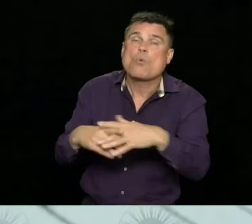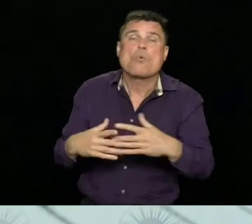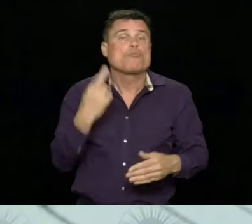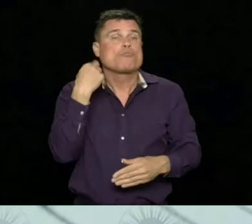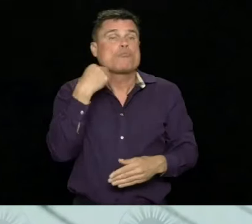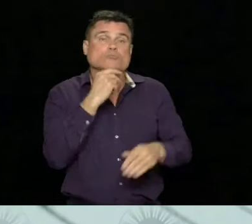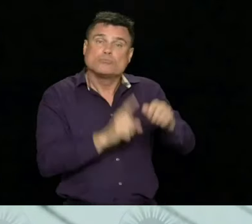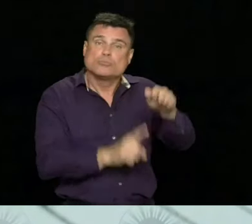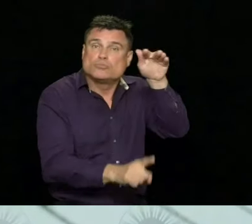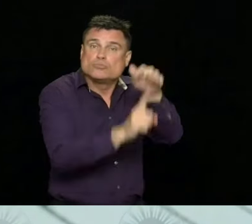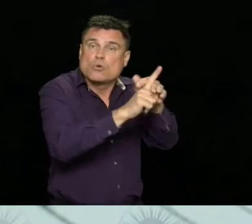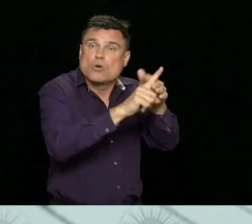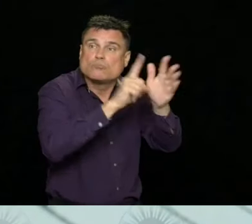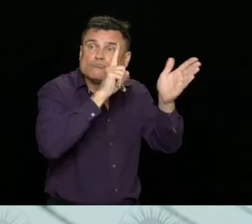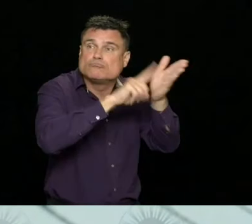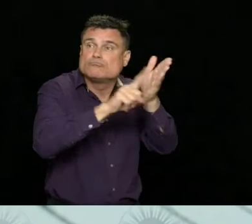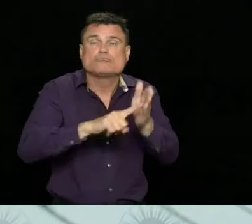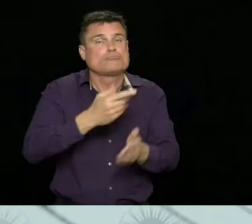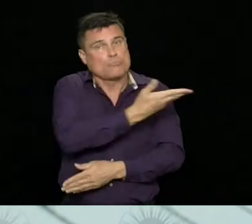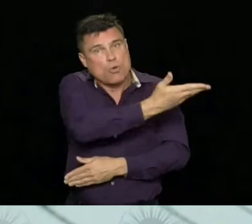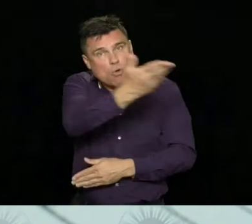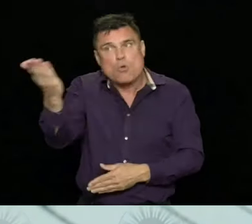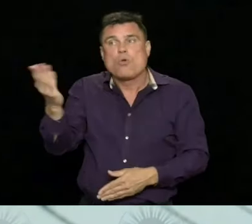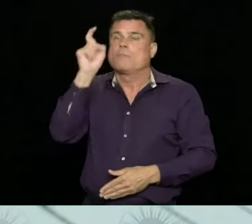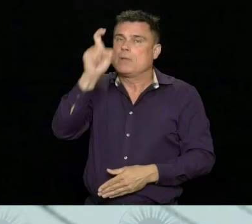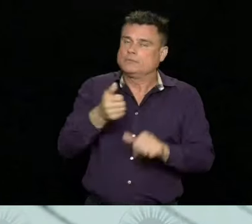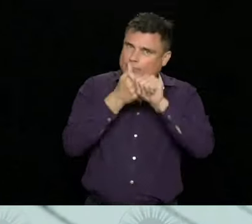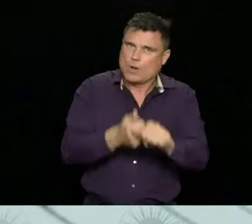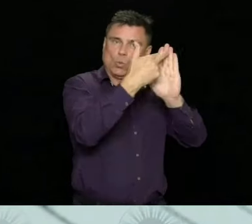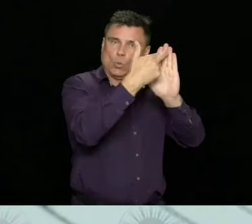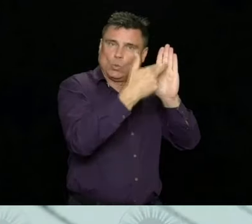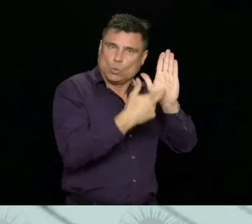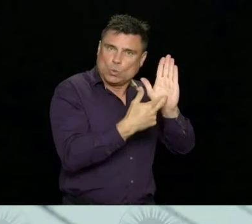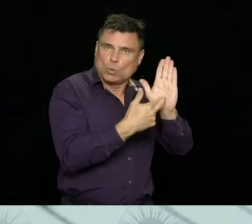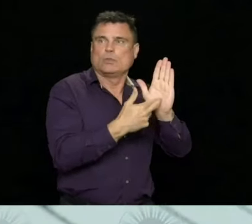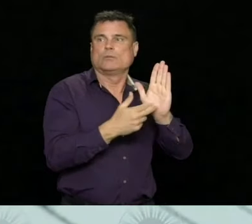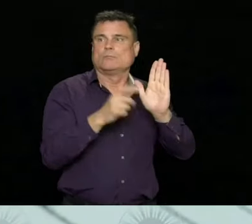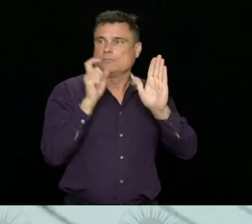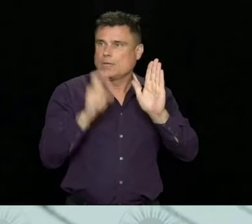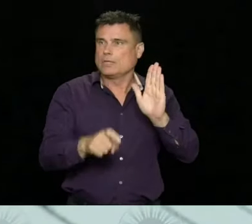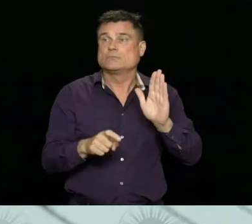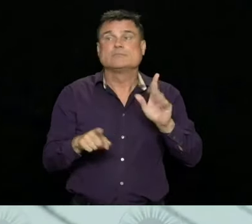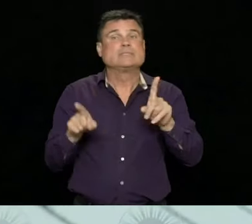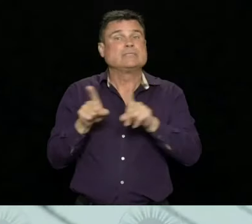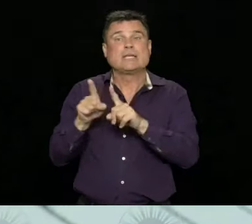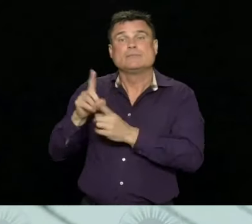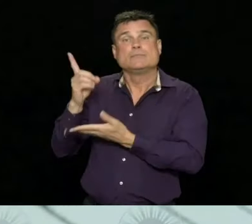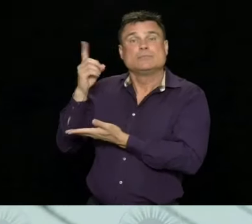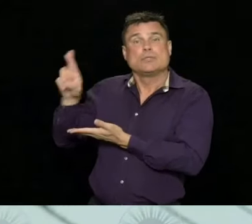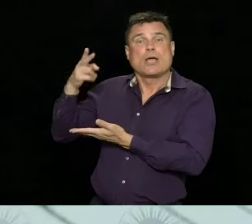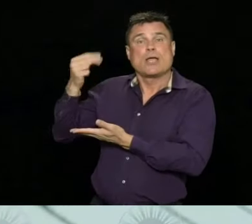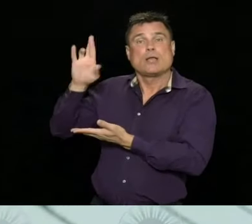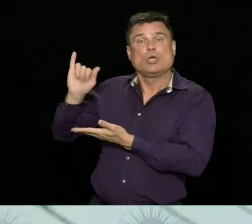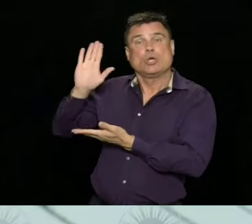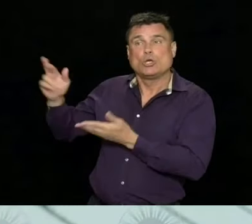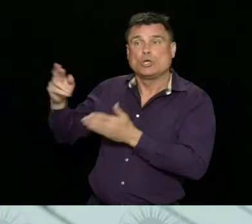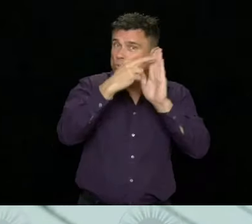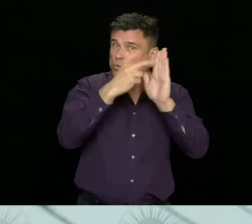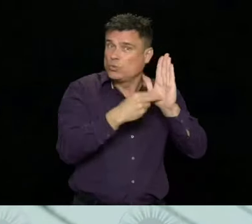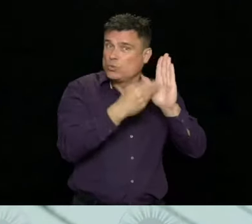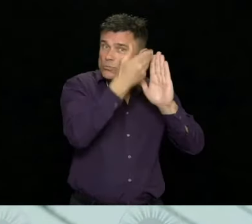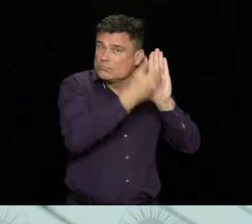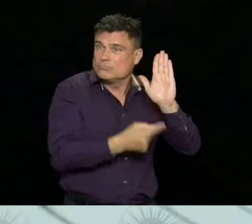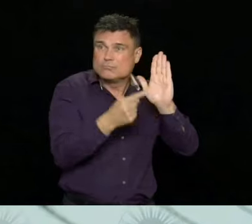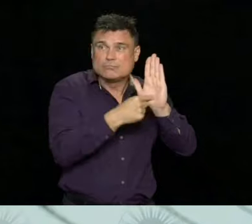because, as Dr. Henry have already said, that we don't want to be in a position to start the businesses, then having to shut them